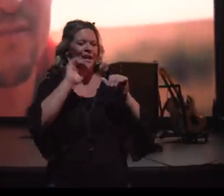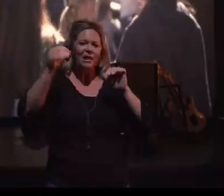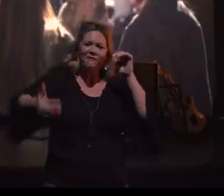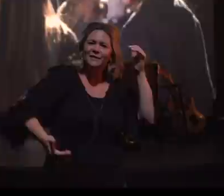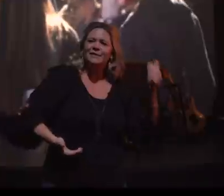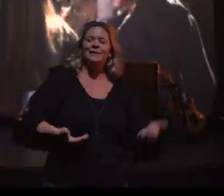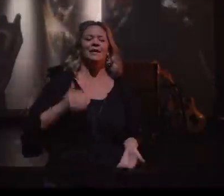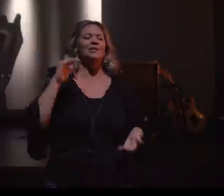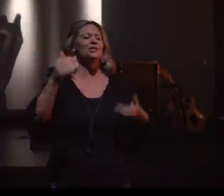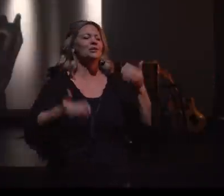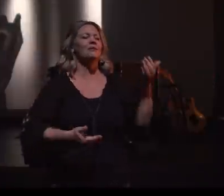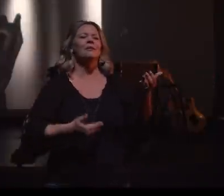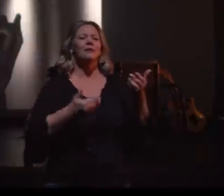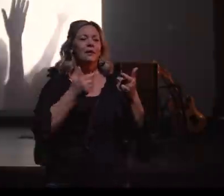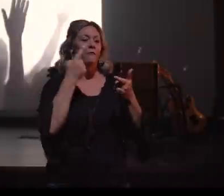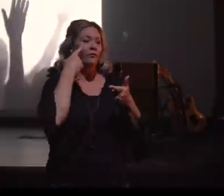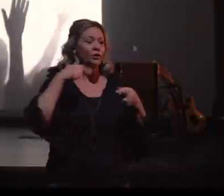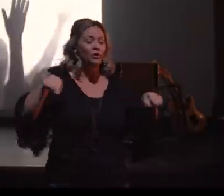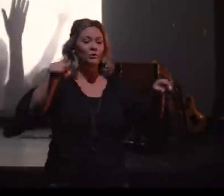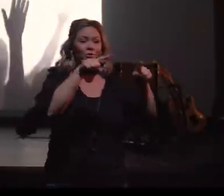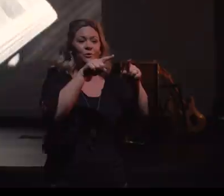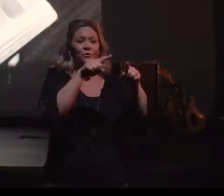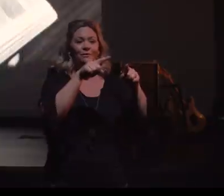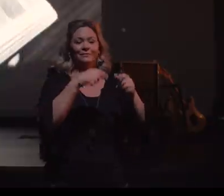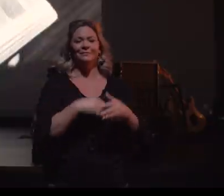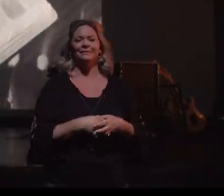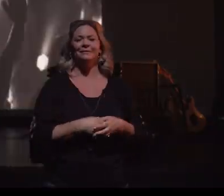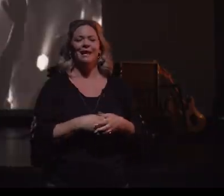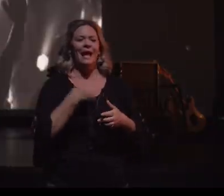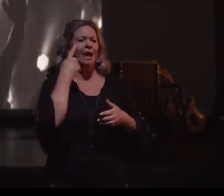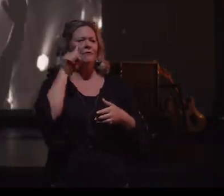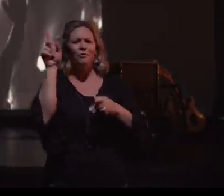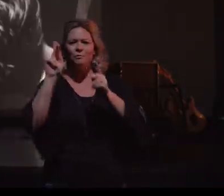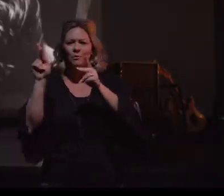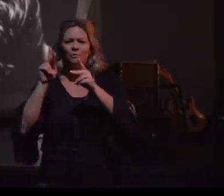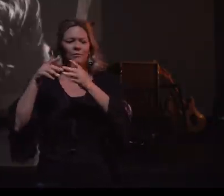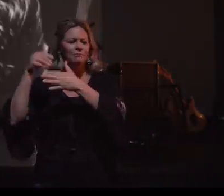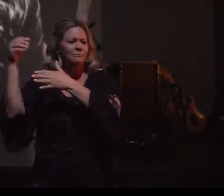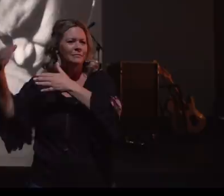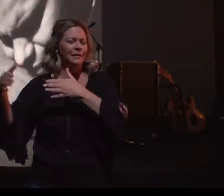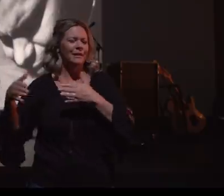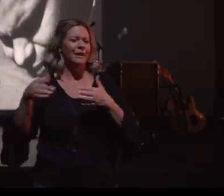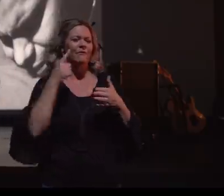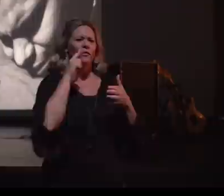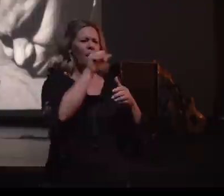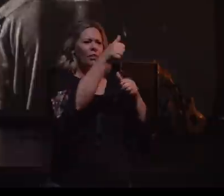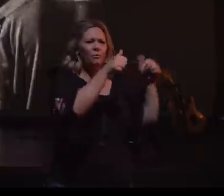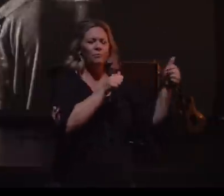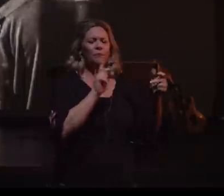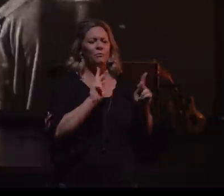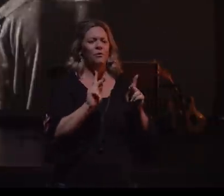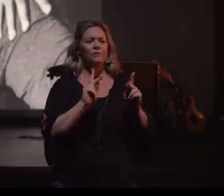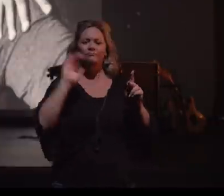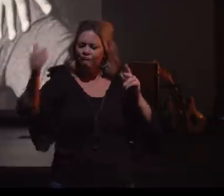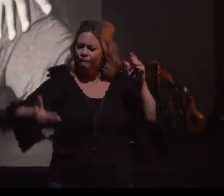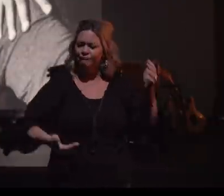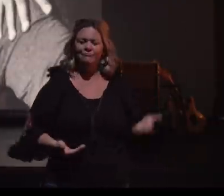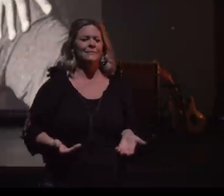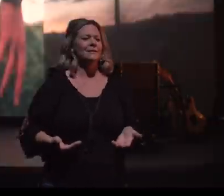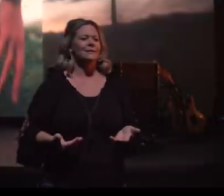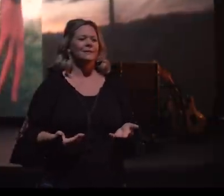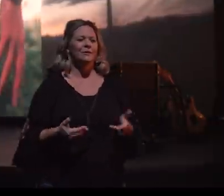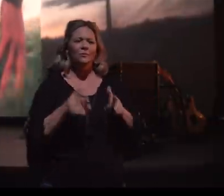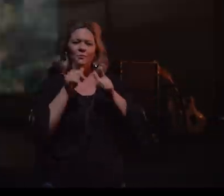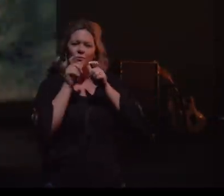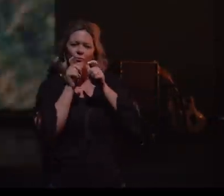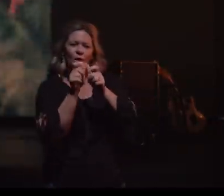invitation, an offer as much for you as us, as it is for them, as it is for others. It's a full embrace,